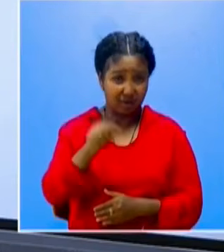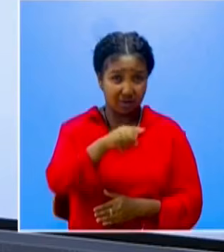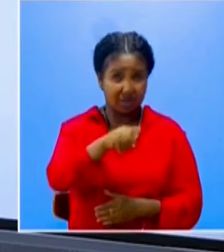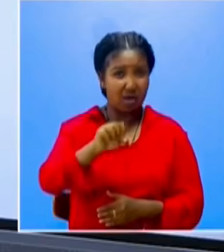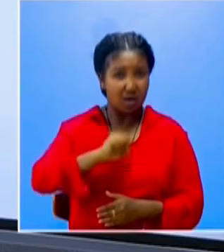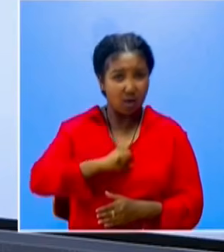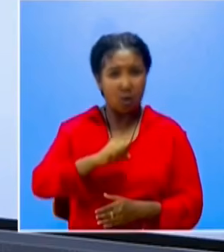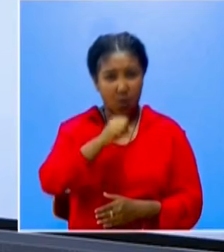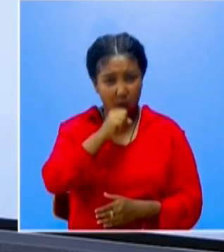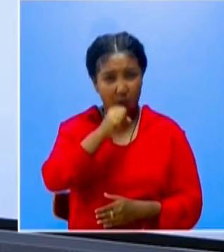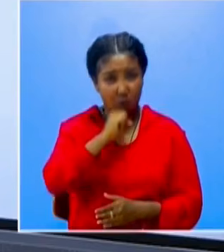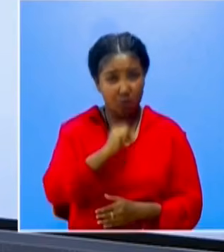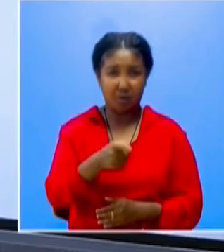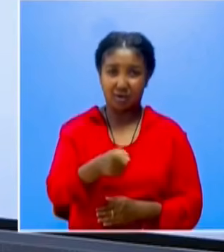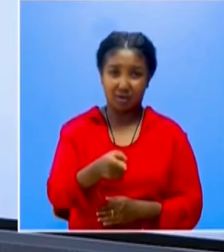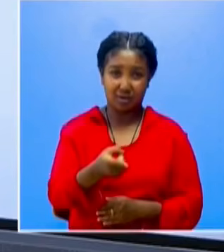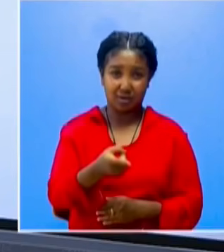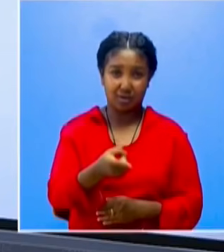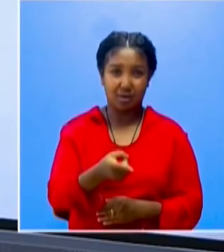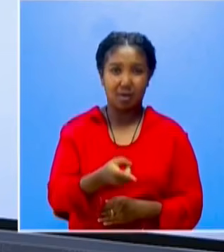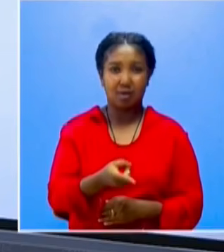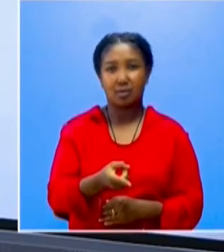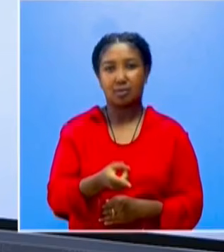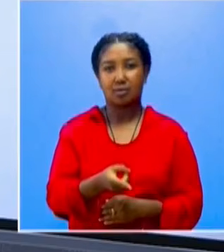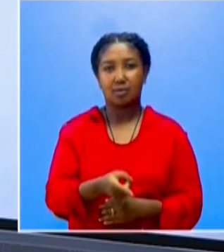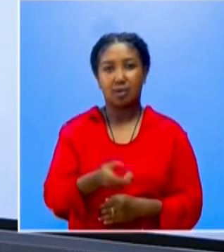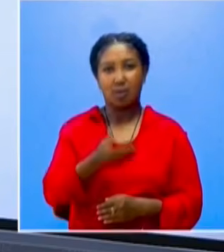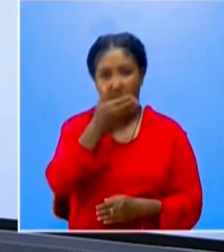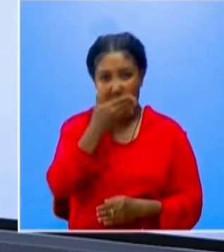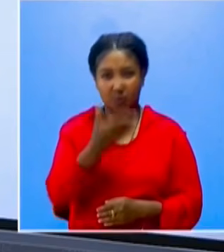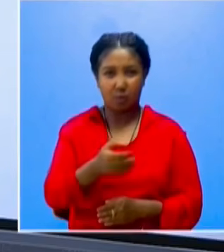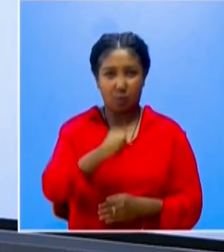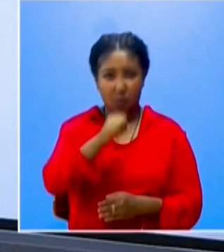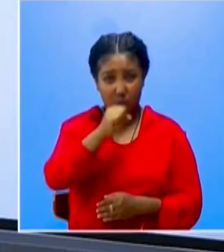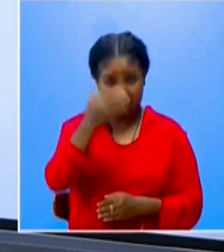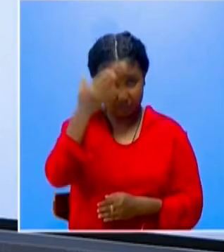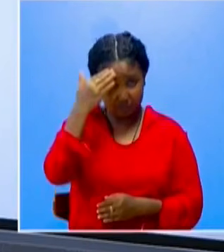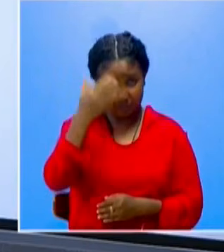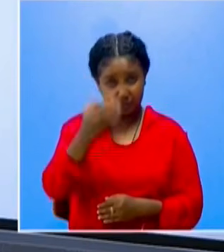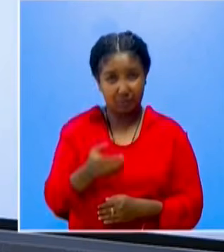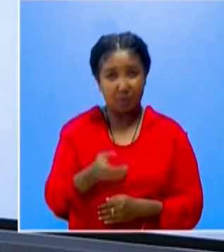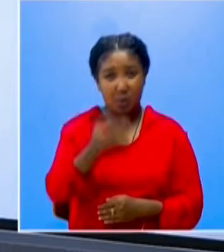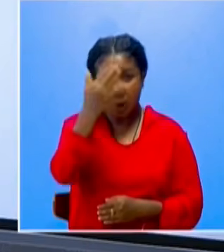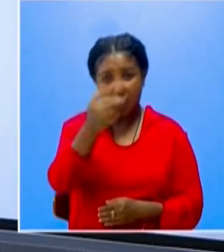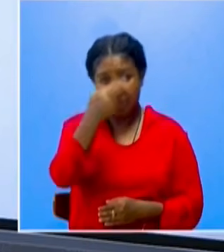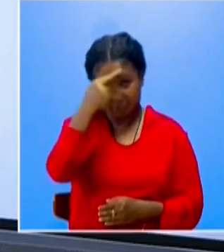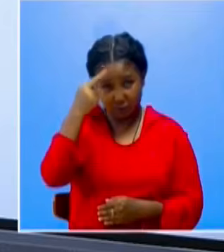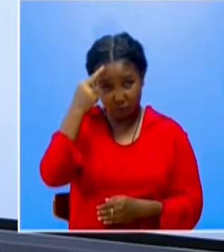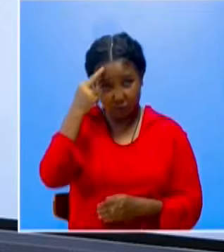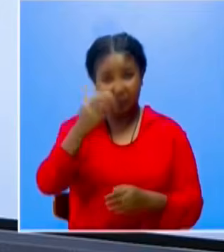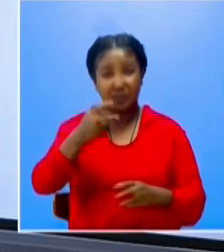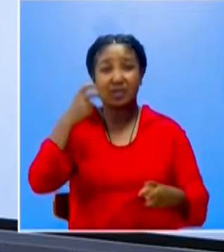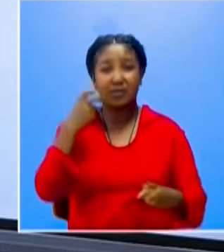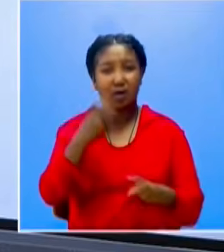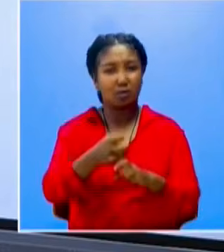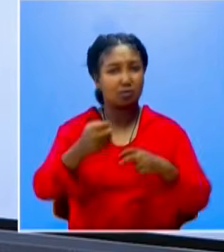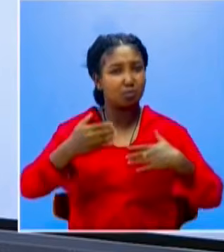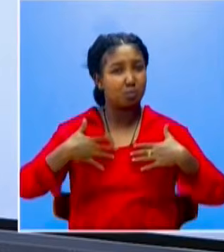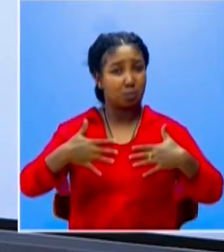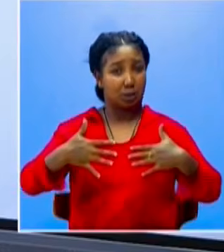what? And you just hold your hands into your mouth. Yes? Why do you do that? Because of the difficulty to